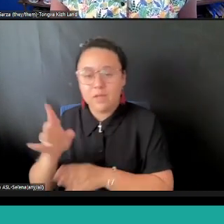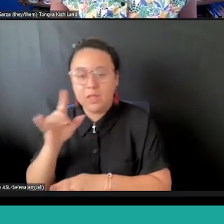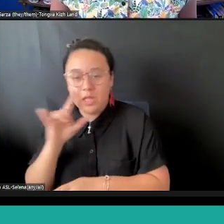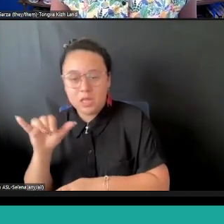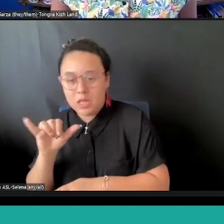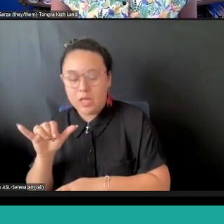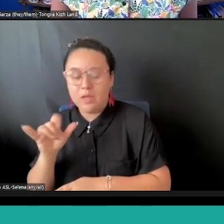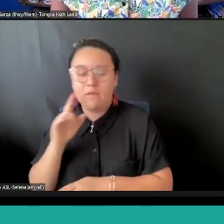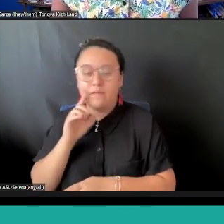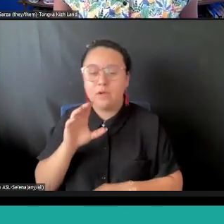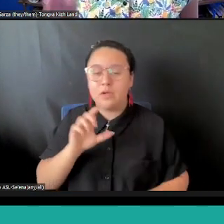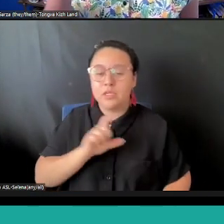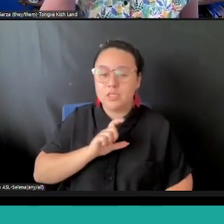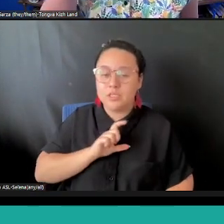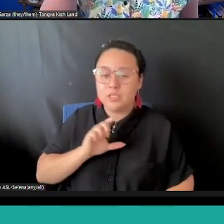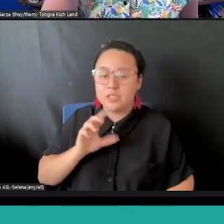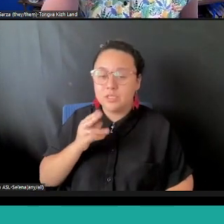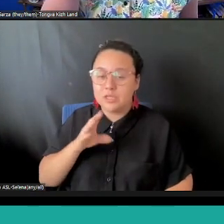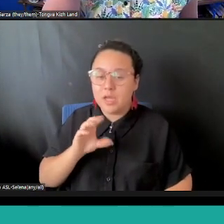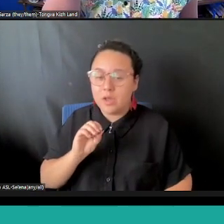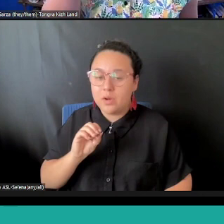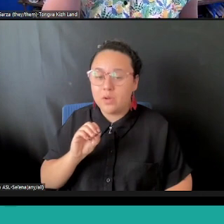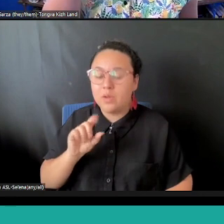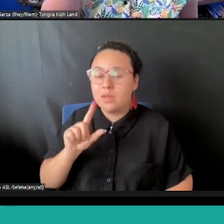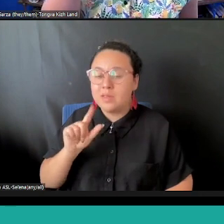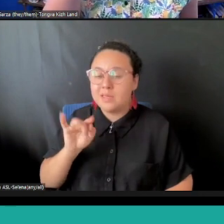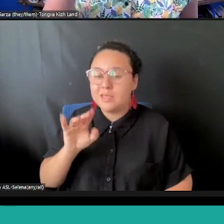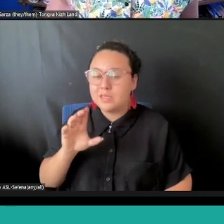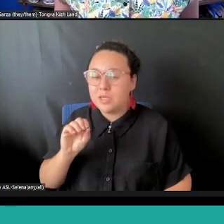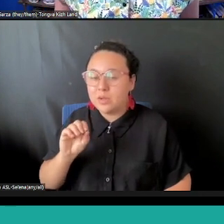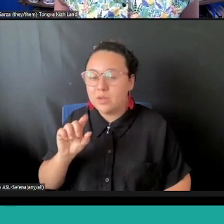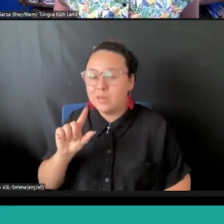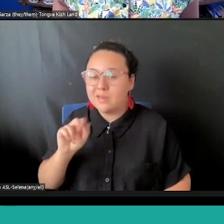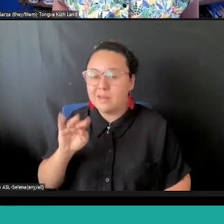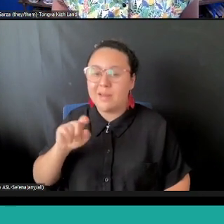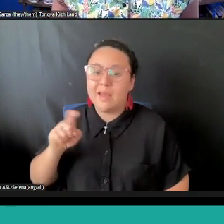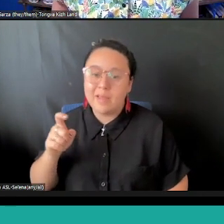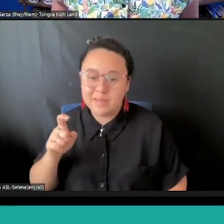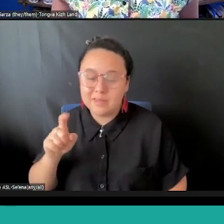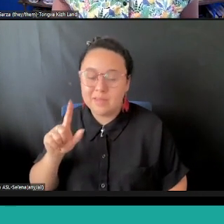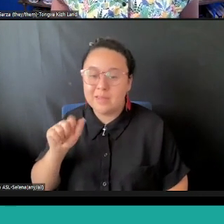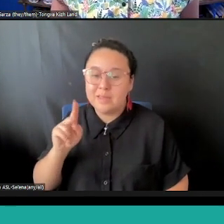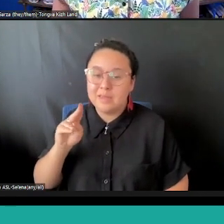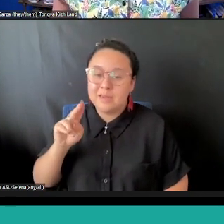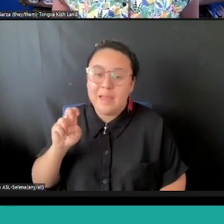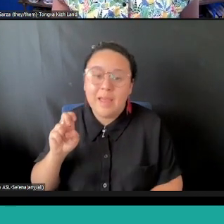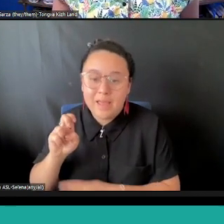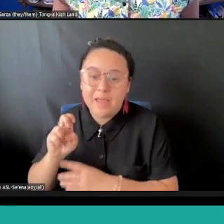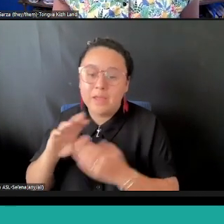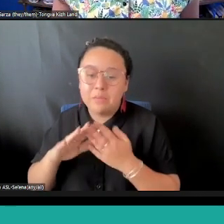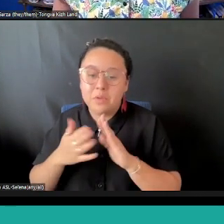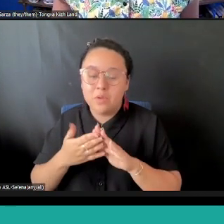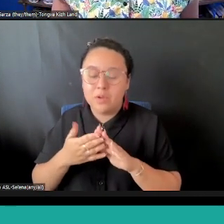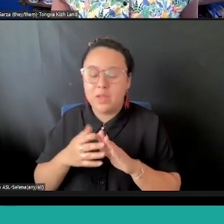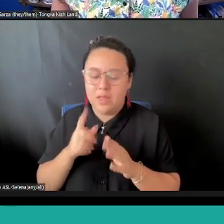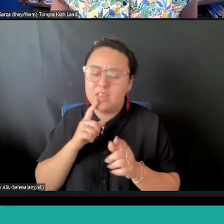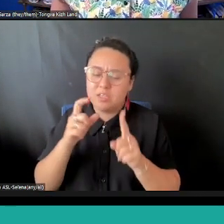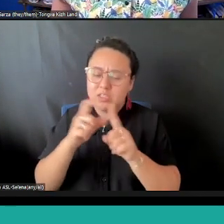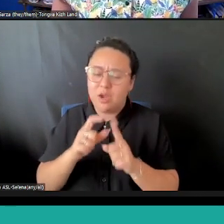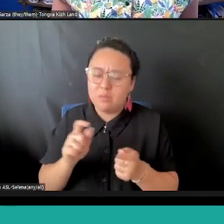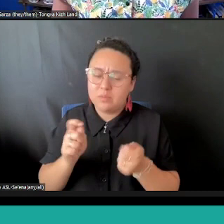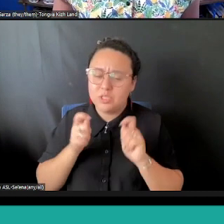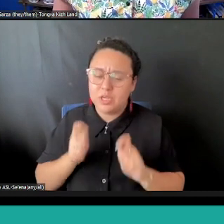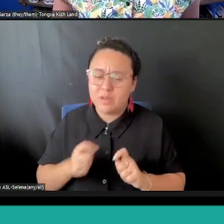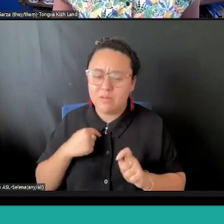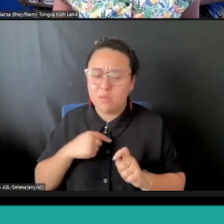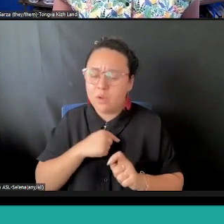right? Latine, Latinx communities. The terminology has changed, and we've gotten more nuanced about our identities. and how we talk